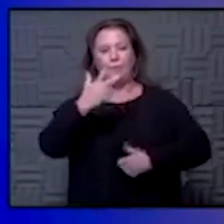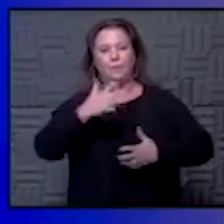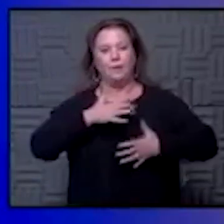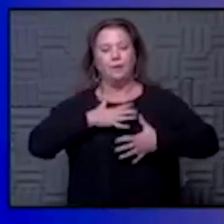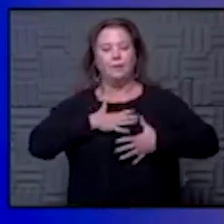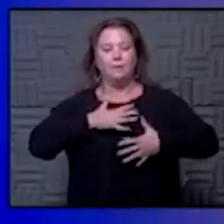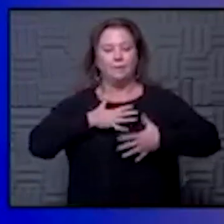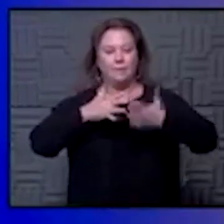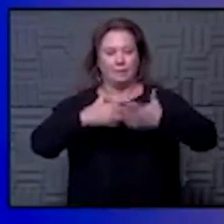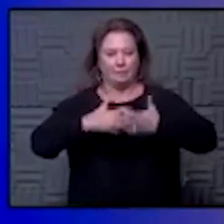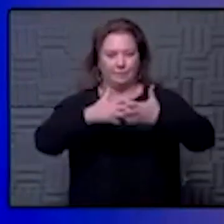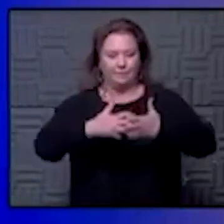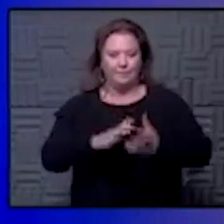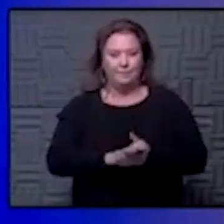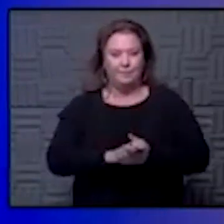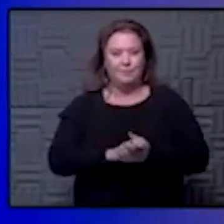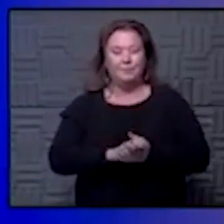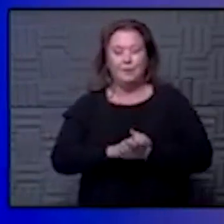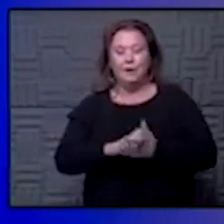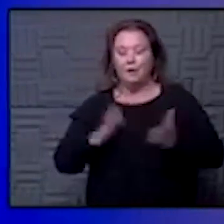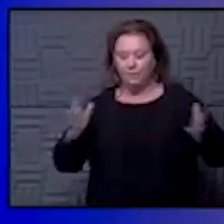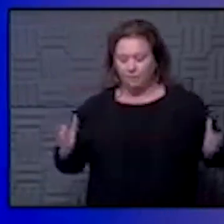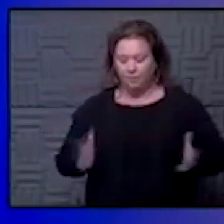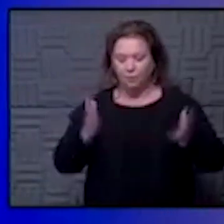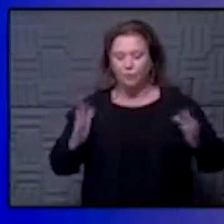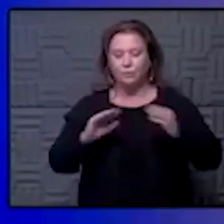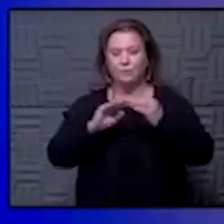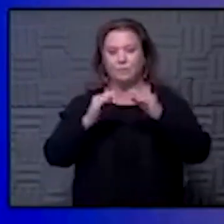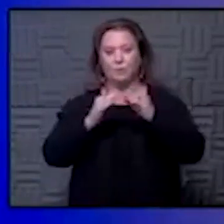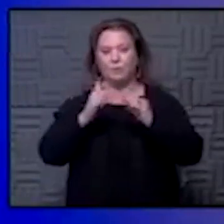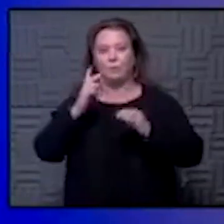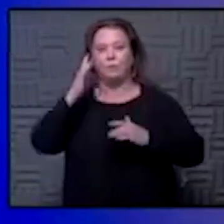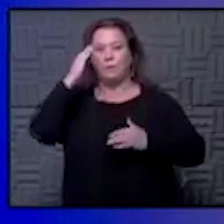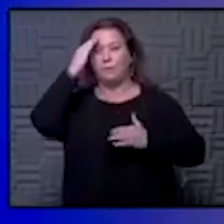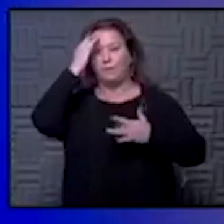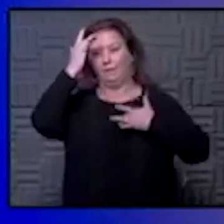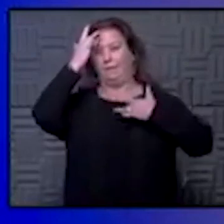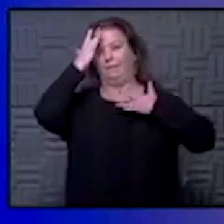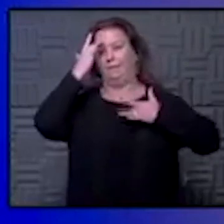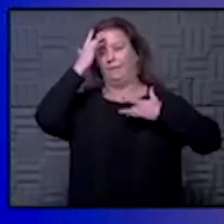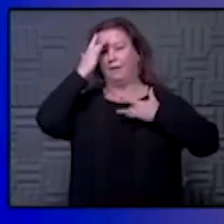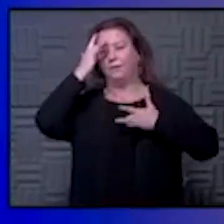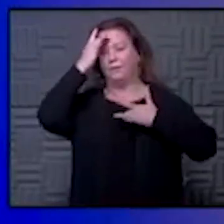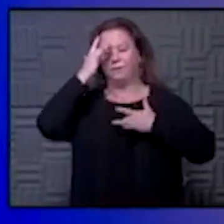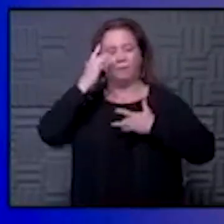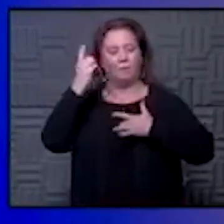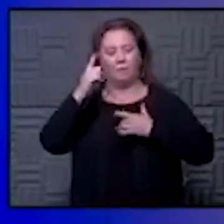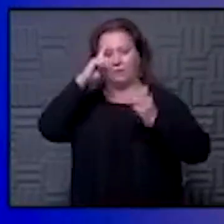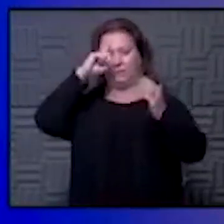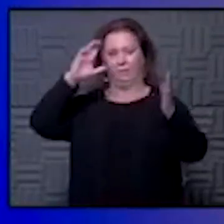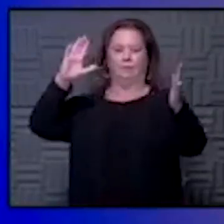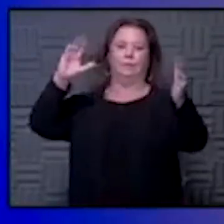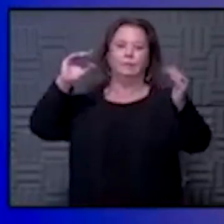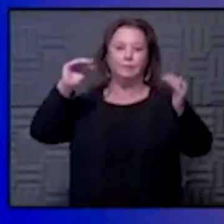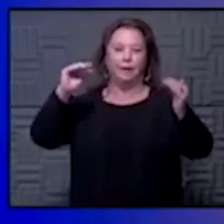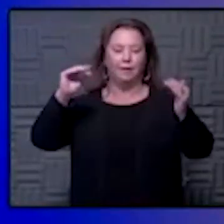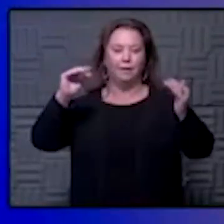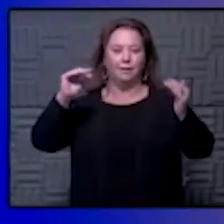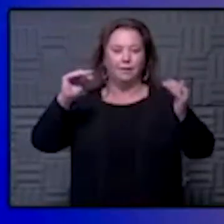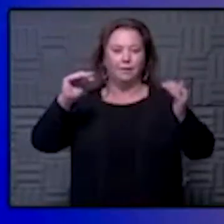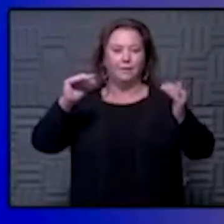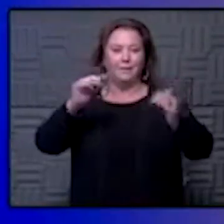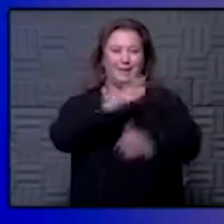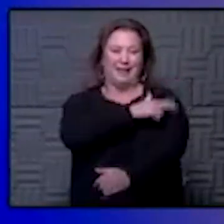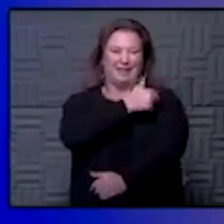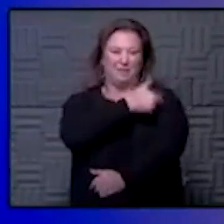ventilator. So, I'm encouraged by this, but we know with the number of infections, we just have to anticipate that probably the number